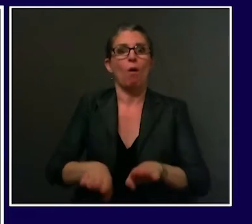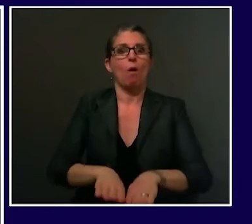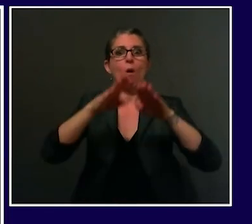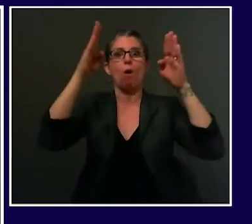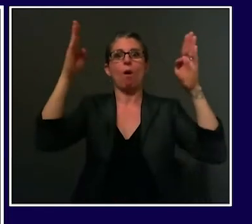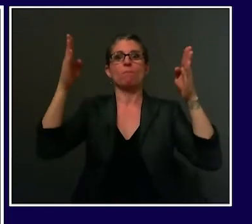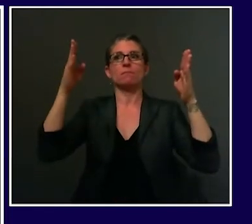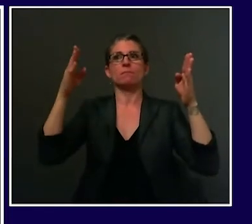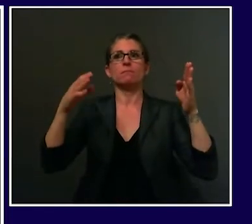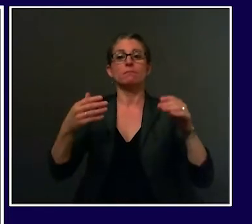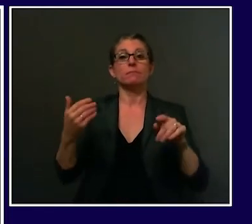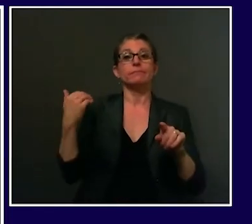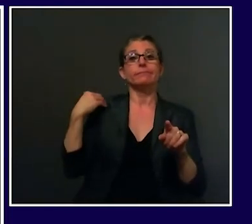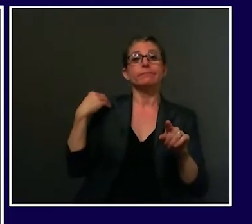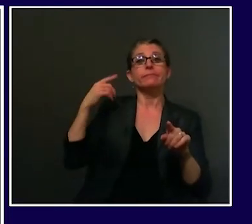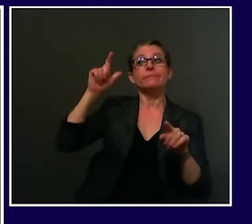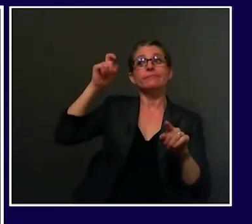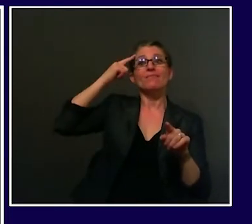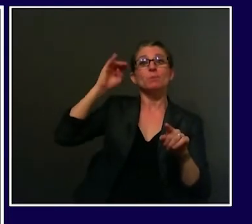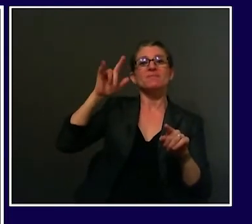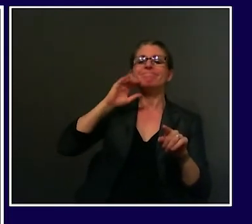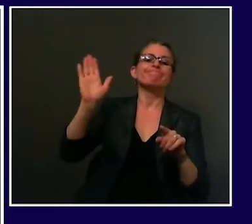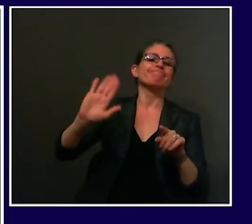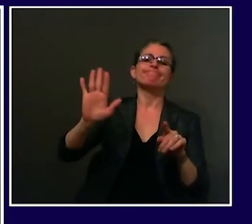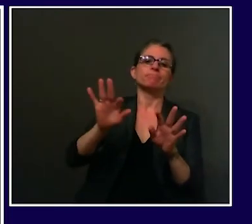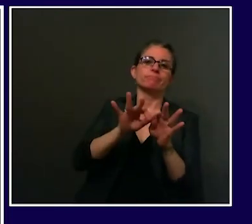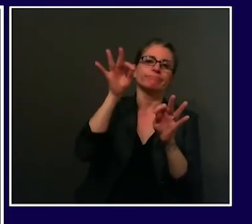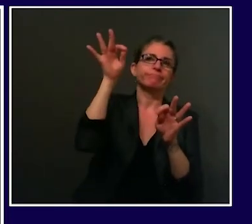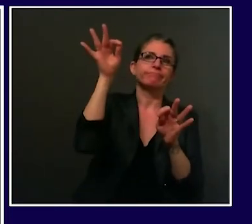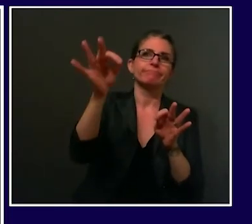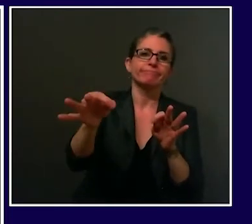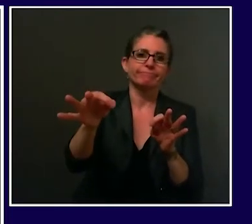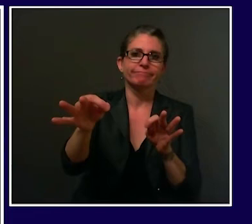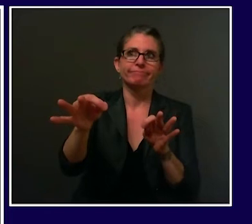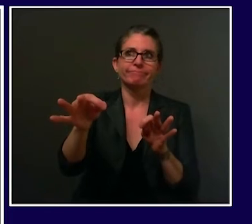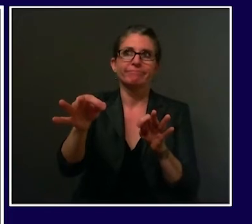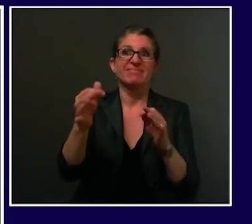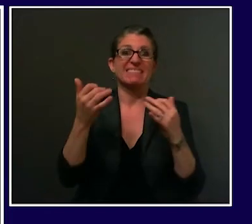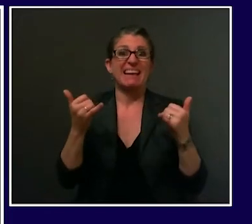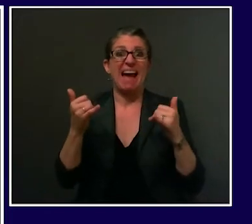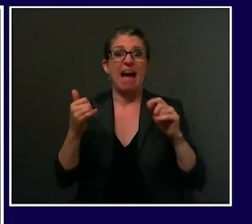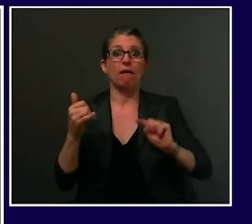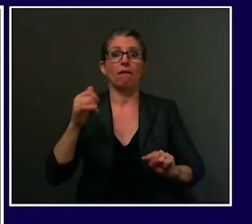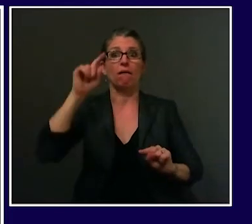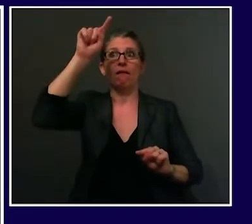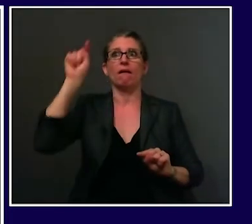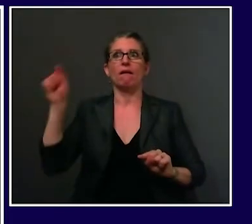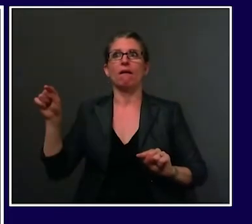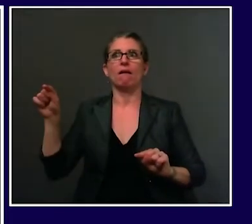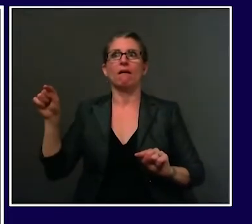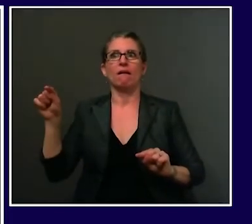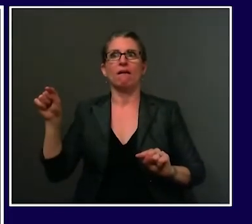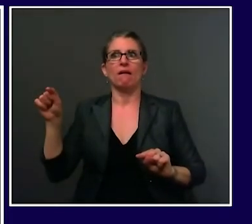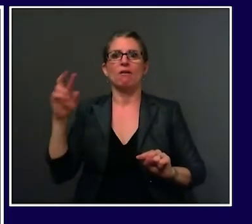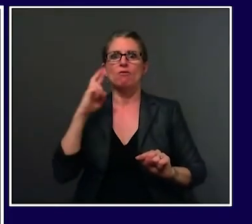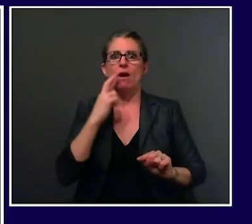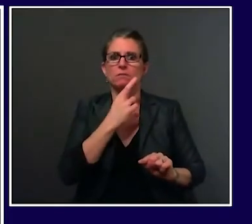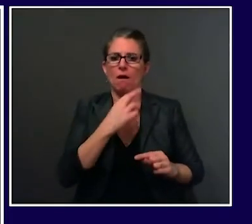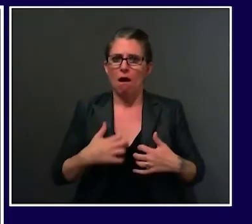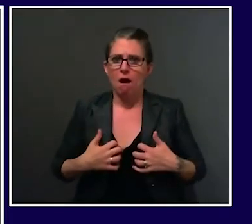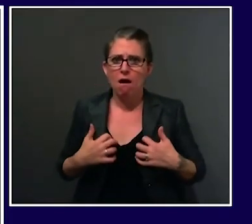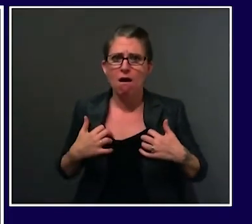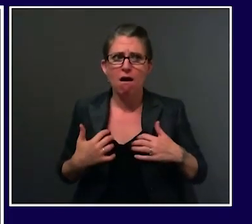led you to recommend the decision? And also, does it have to be countywide, or can you start